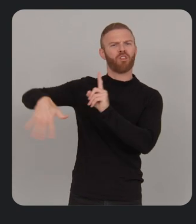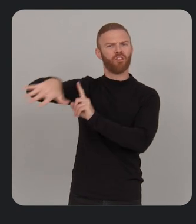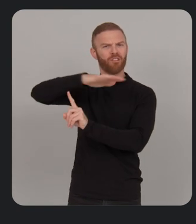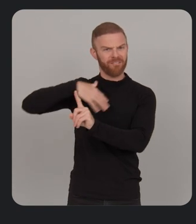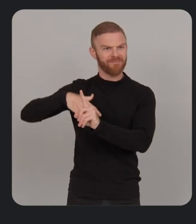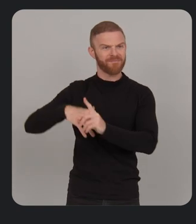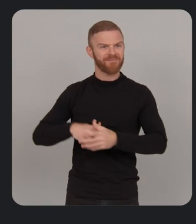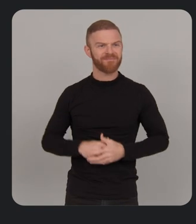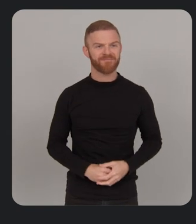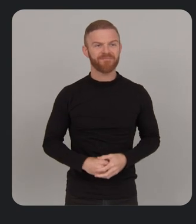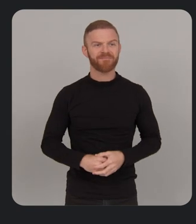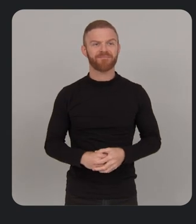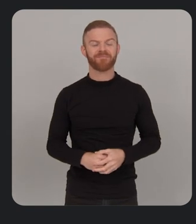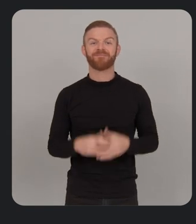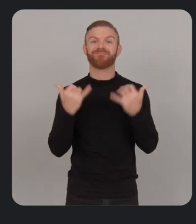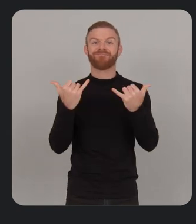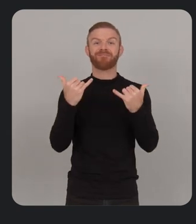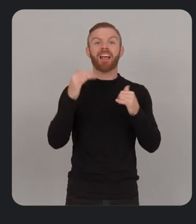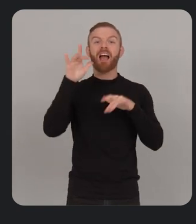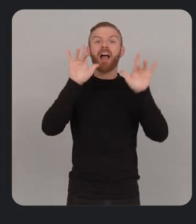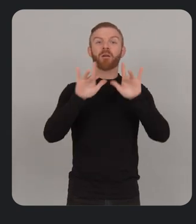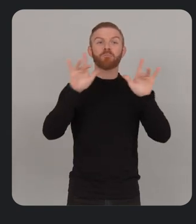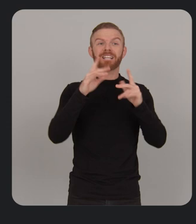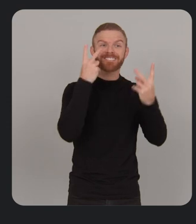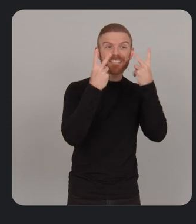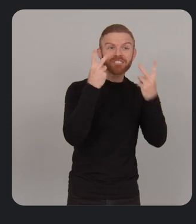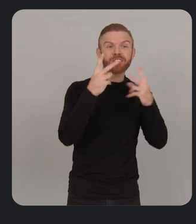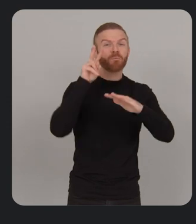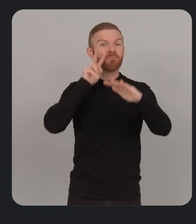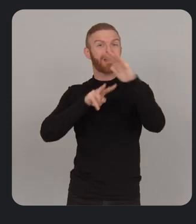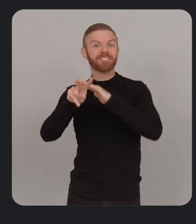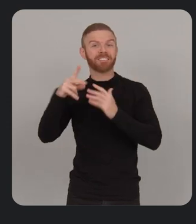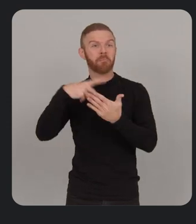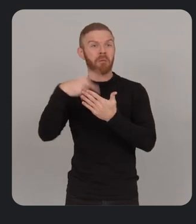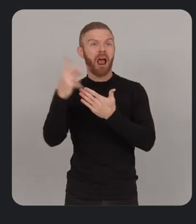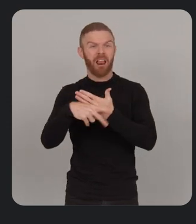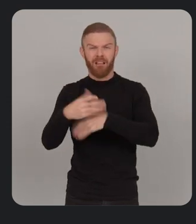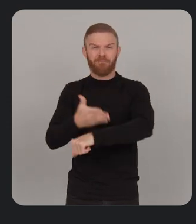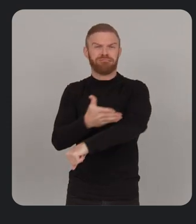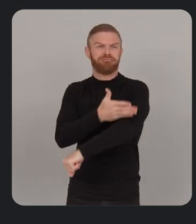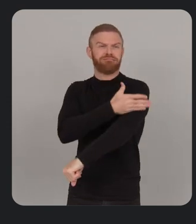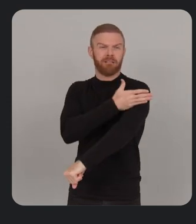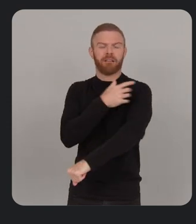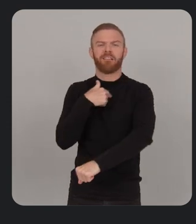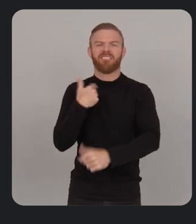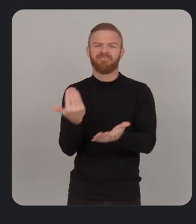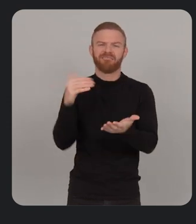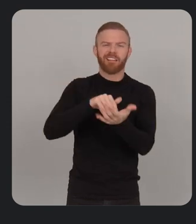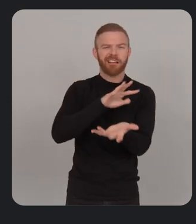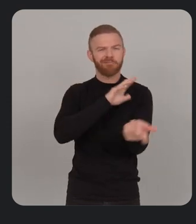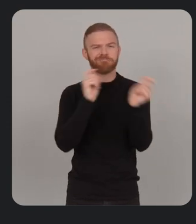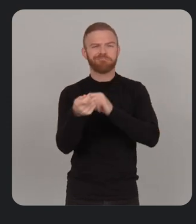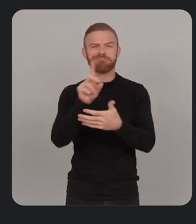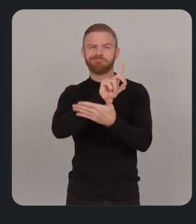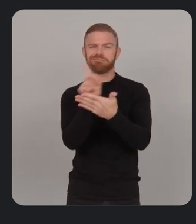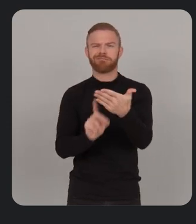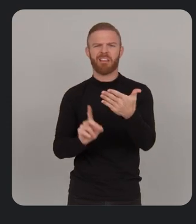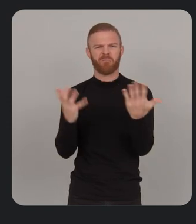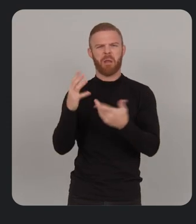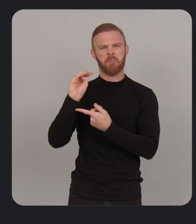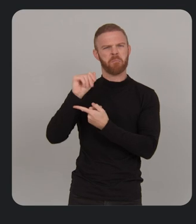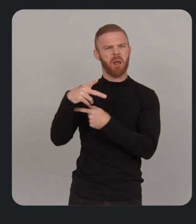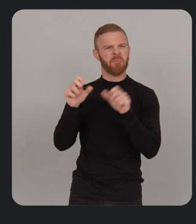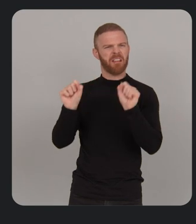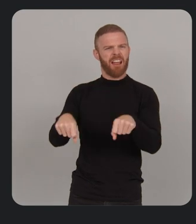the world around them. Now, with advancements in computer vision and predictive models, we're once again